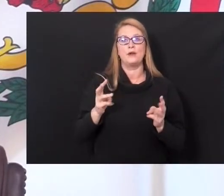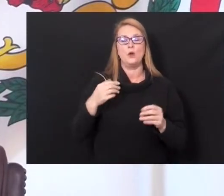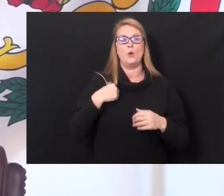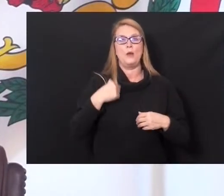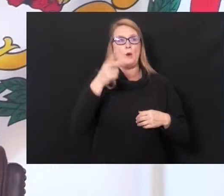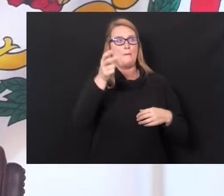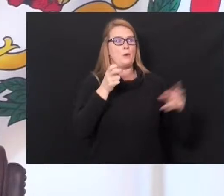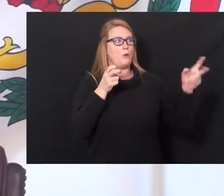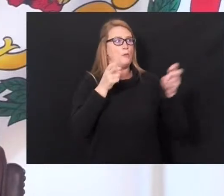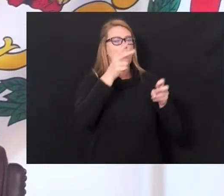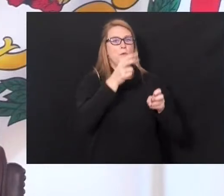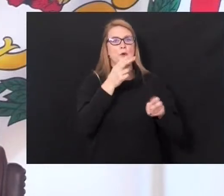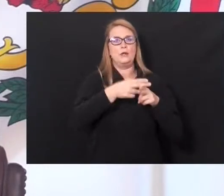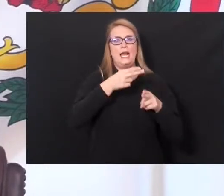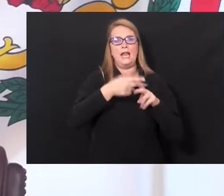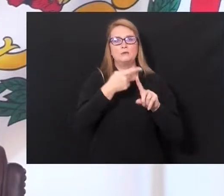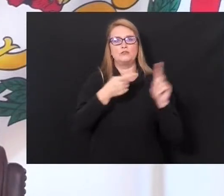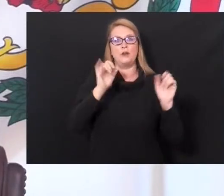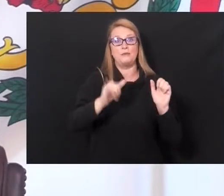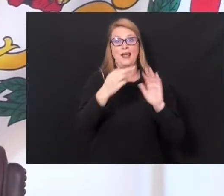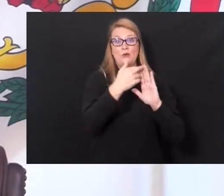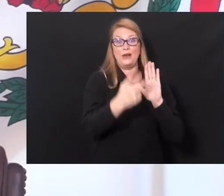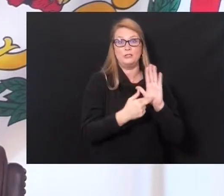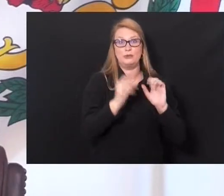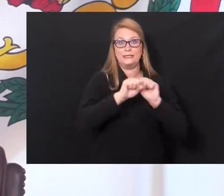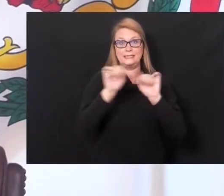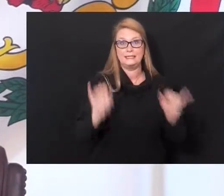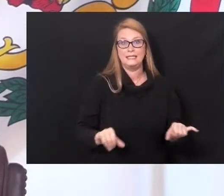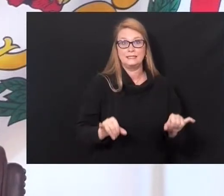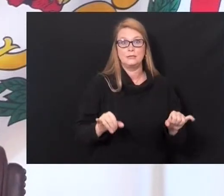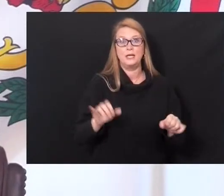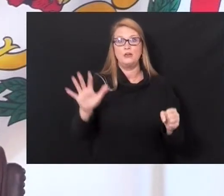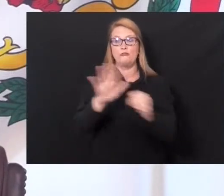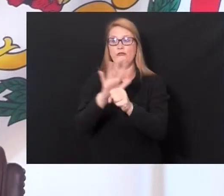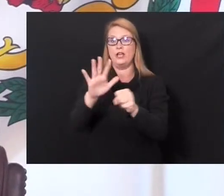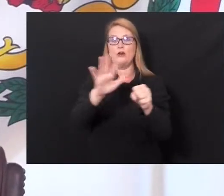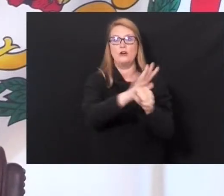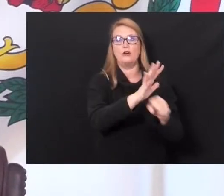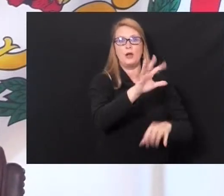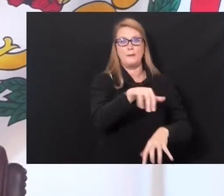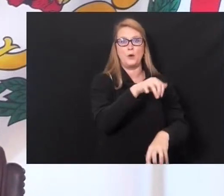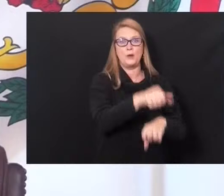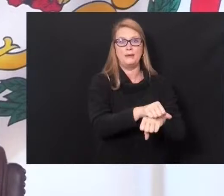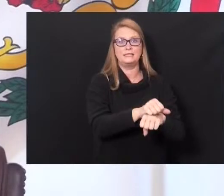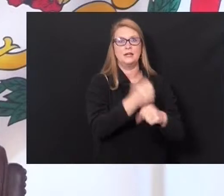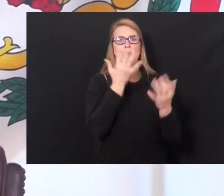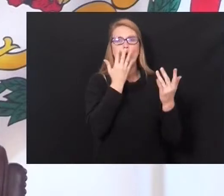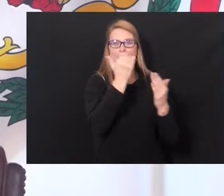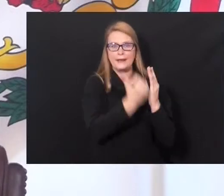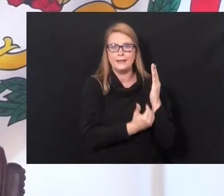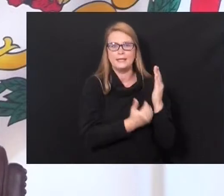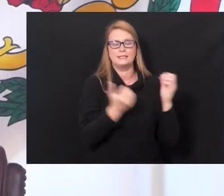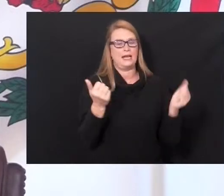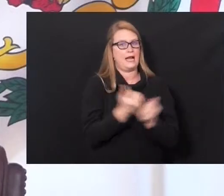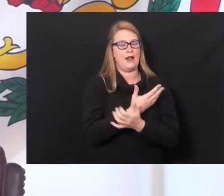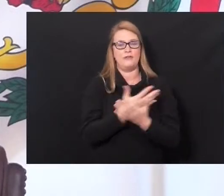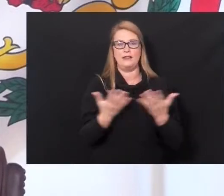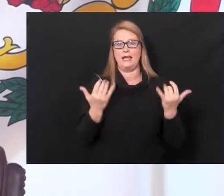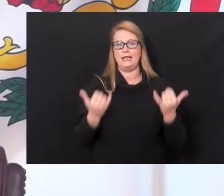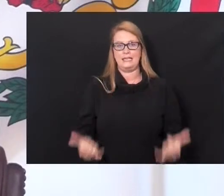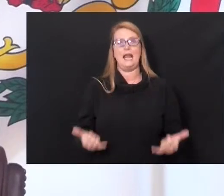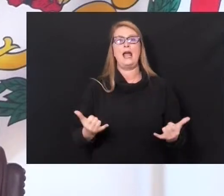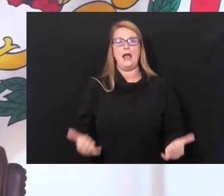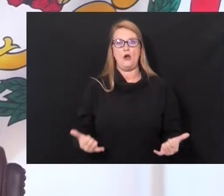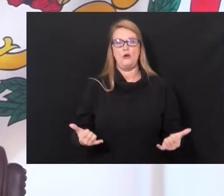Virginia COVID vaccine registration system to fill appointments, and wait lists and everything are now being